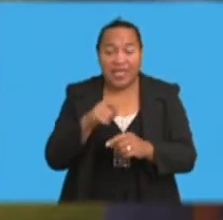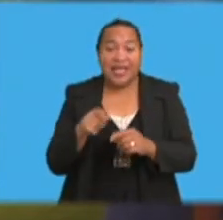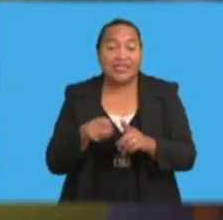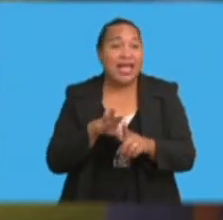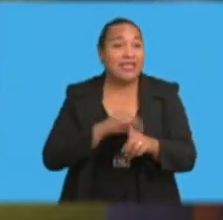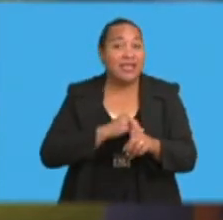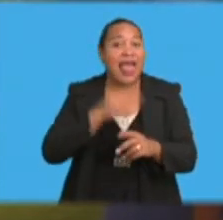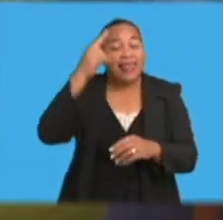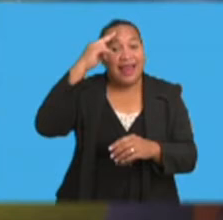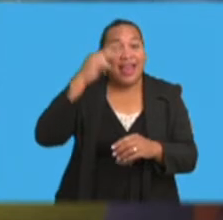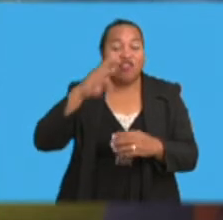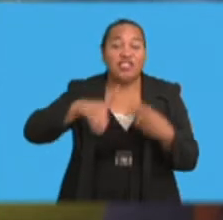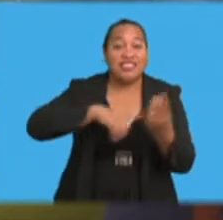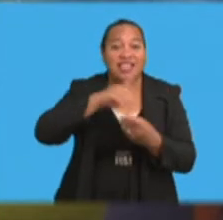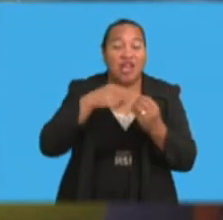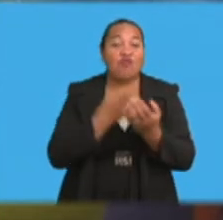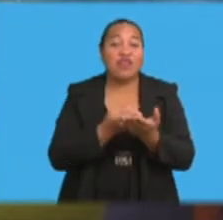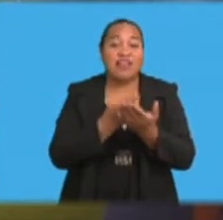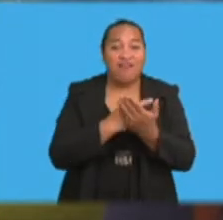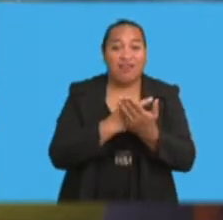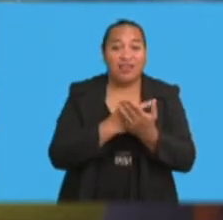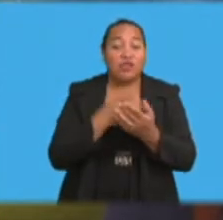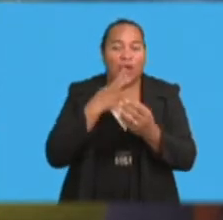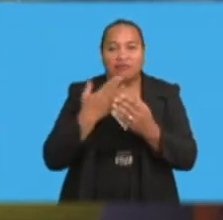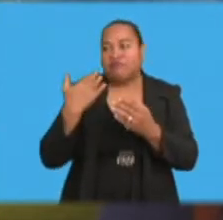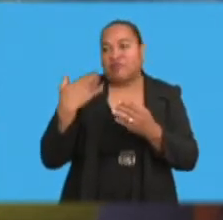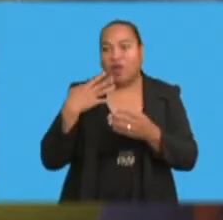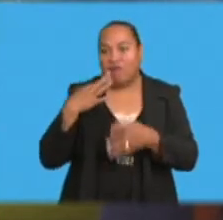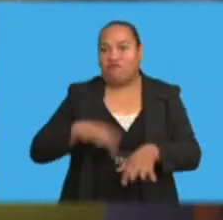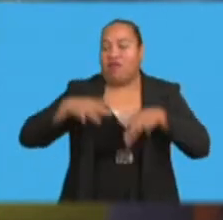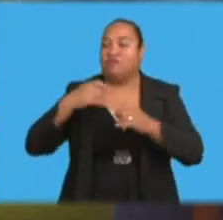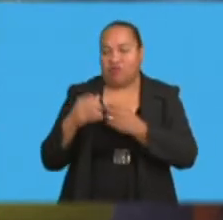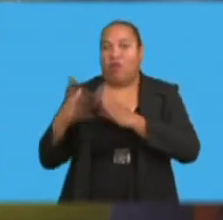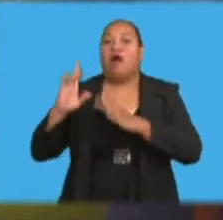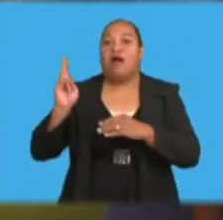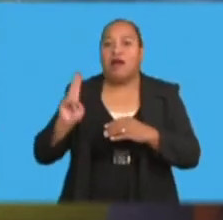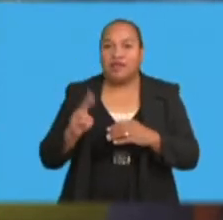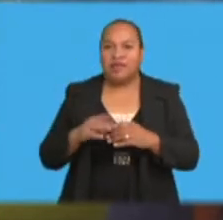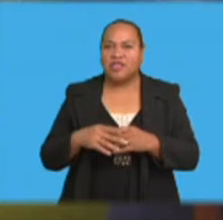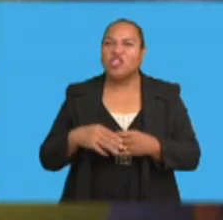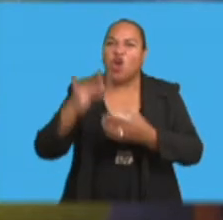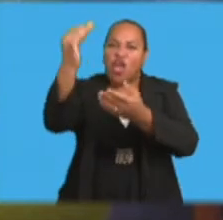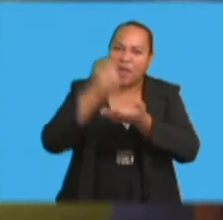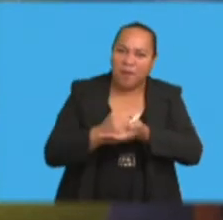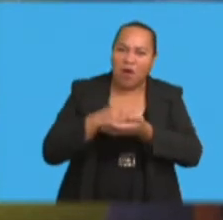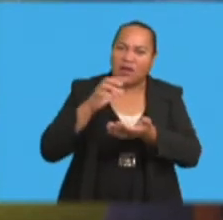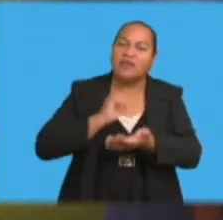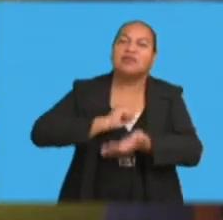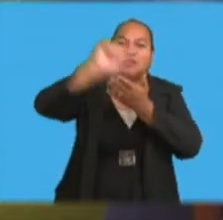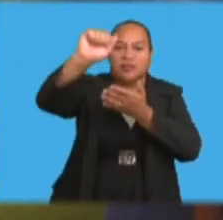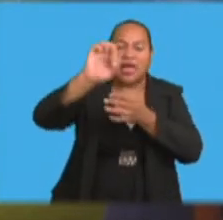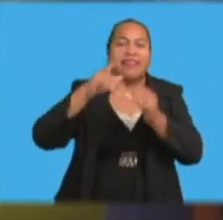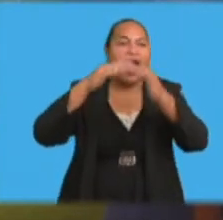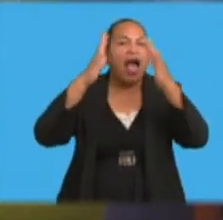Disaster Recovery Facilities, which was reactivated recently following the recent floods. import and export substitution, and the housing